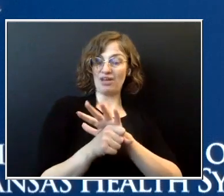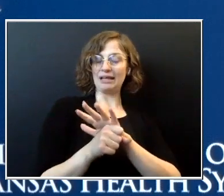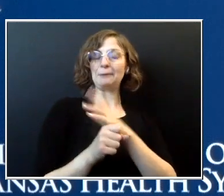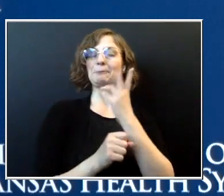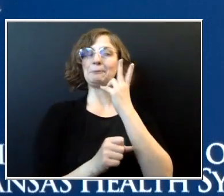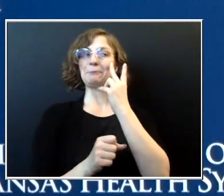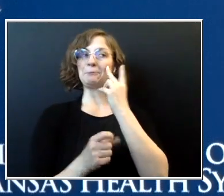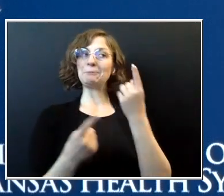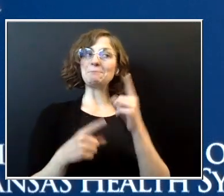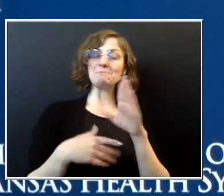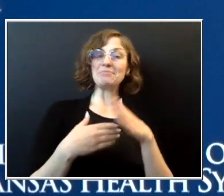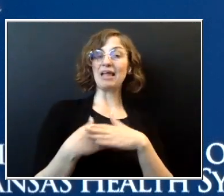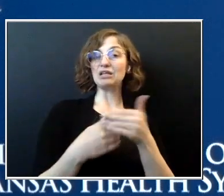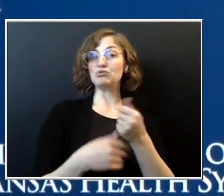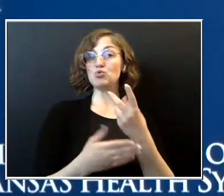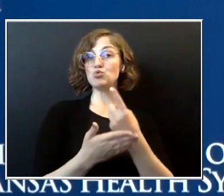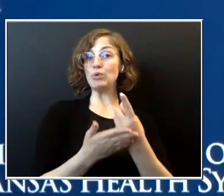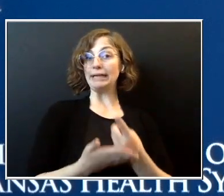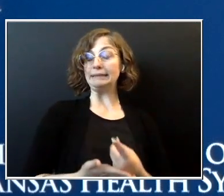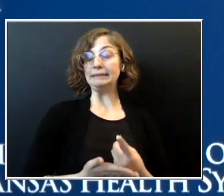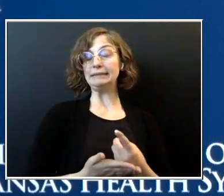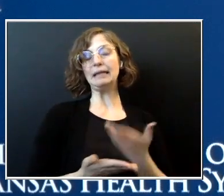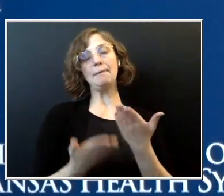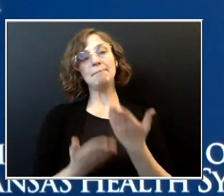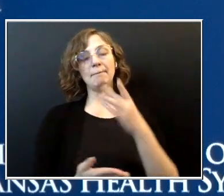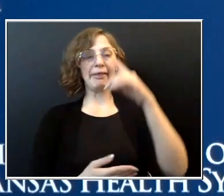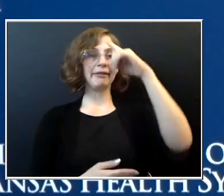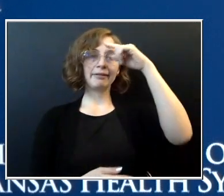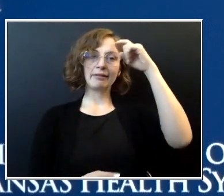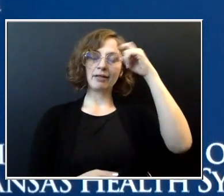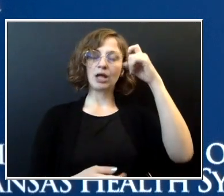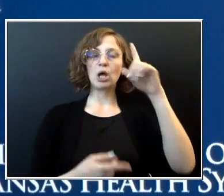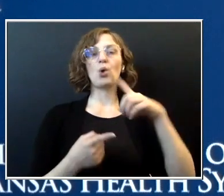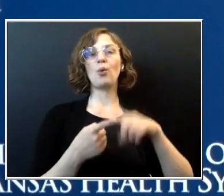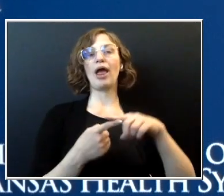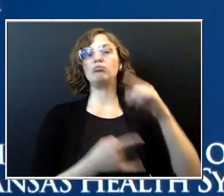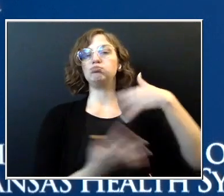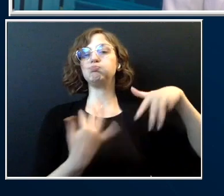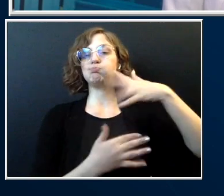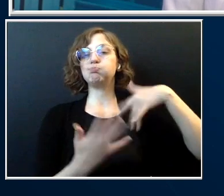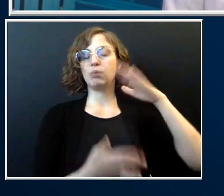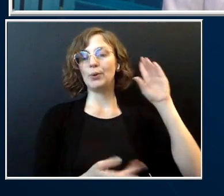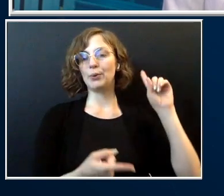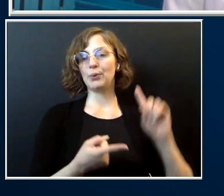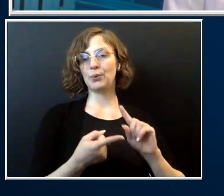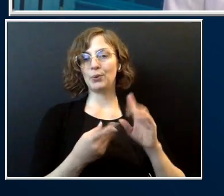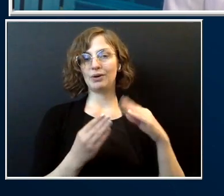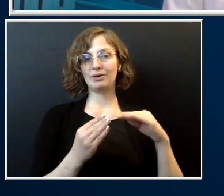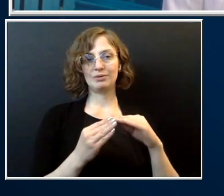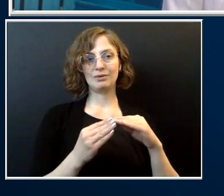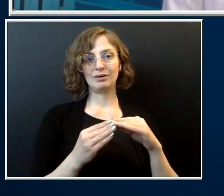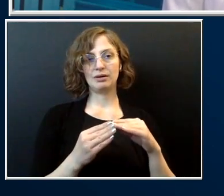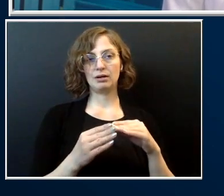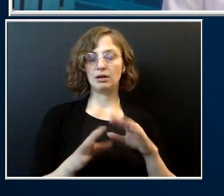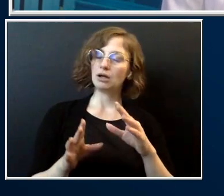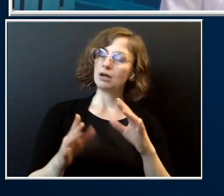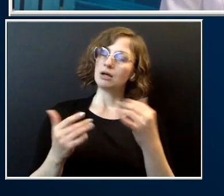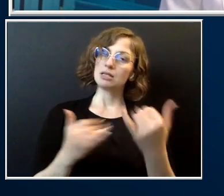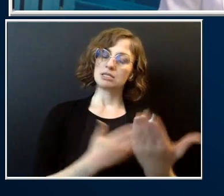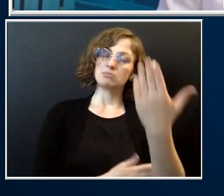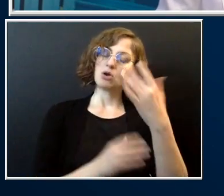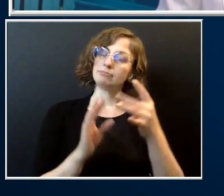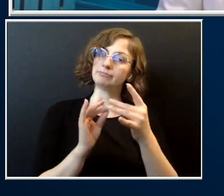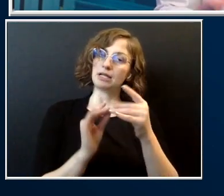over the summer, maybe when the circulation of the virus is probably decreased a little bit more. Let's talk measles this morning. If someone is